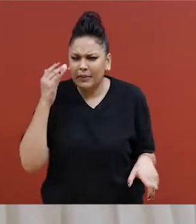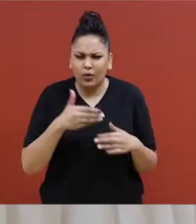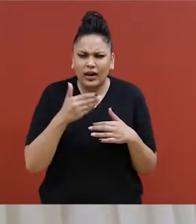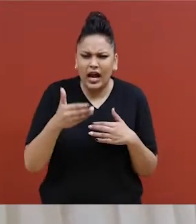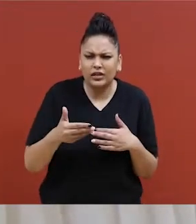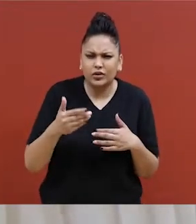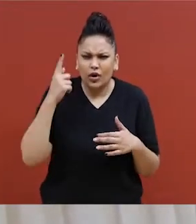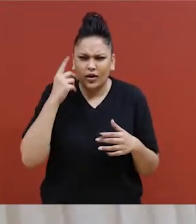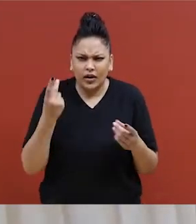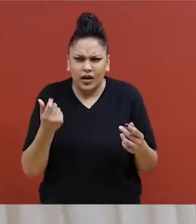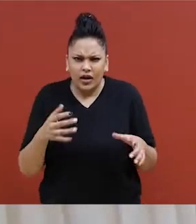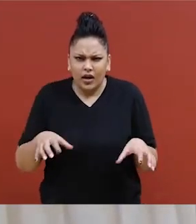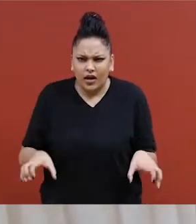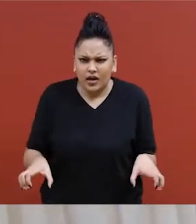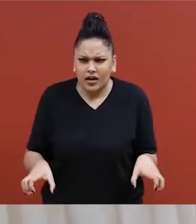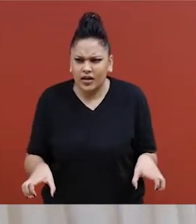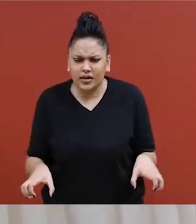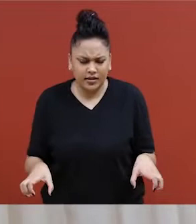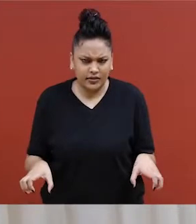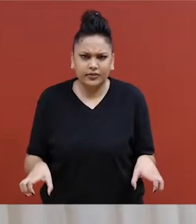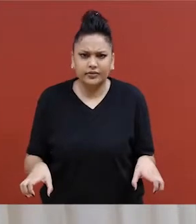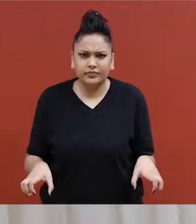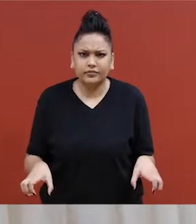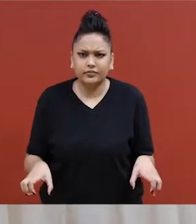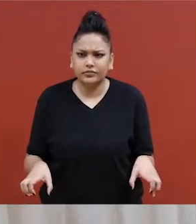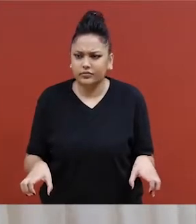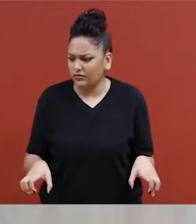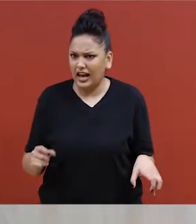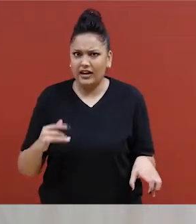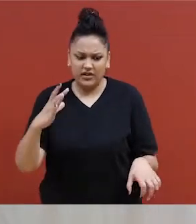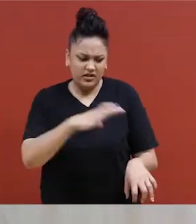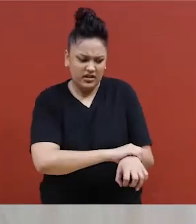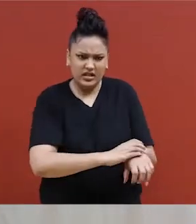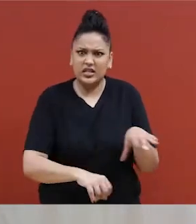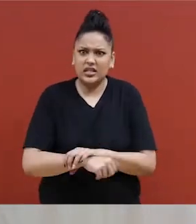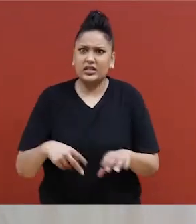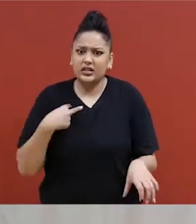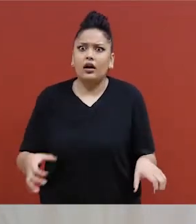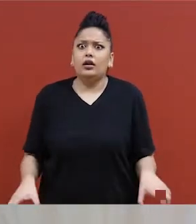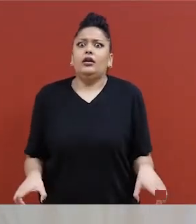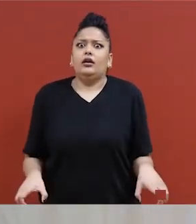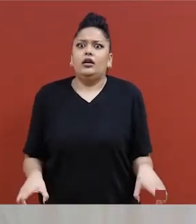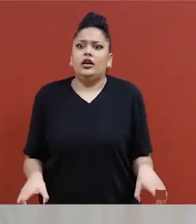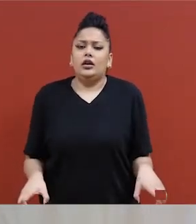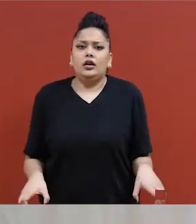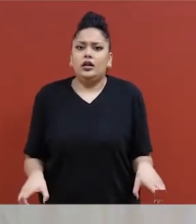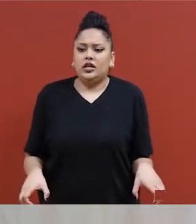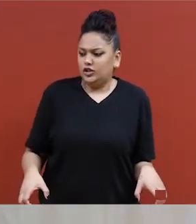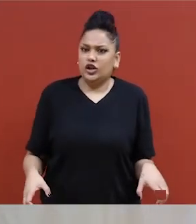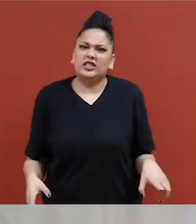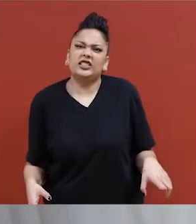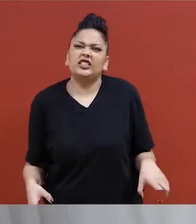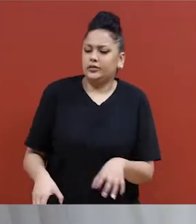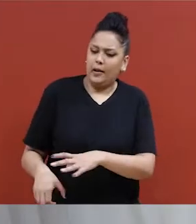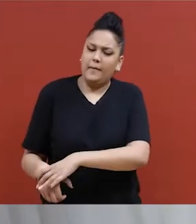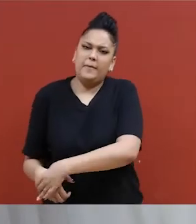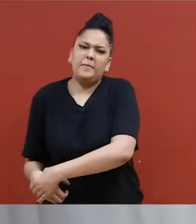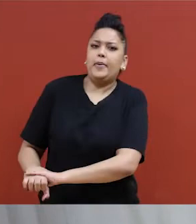the attacker's thumb? It's on the inside of the arm, so that's the direction my arm is going to go in.